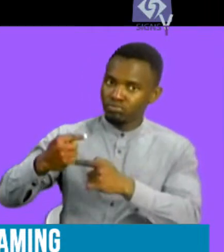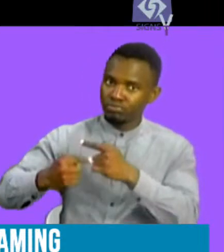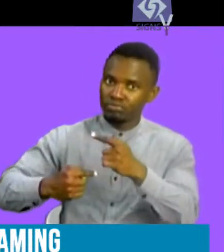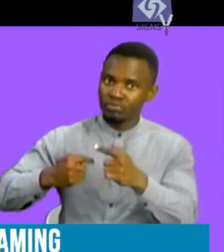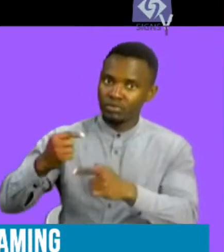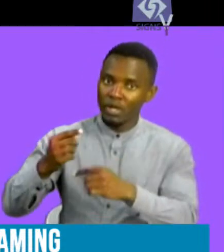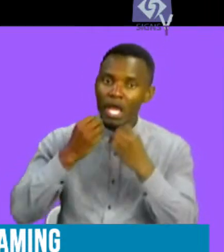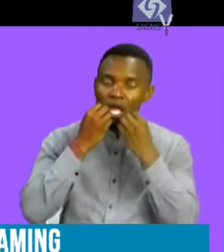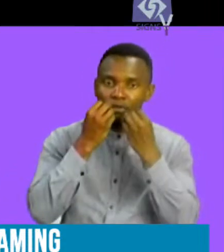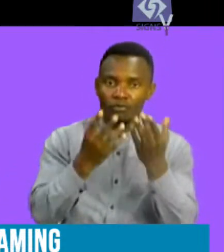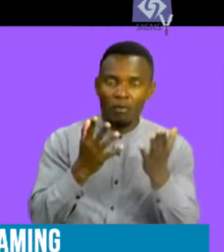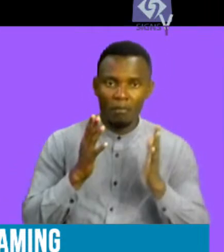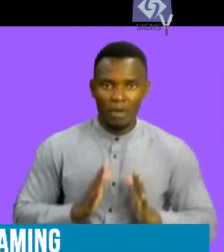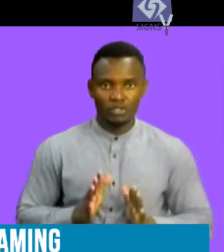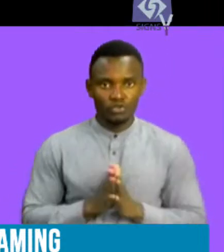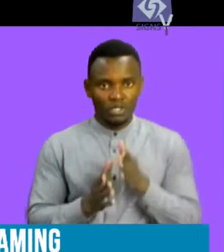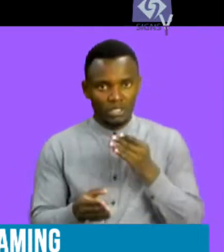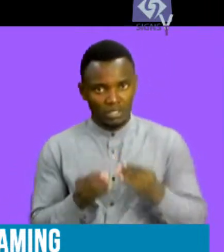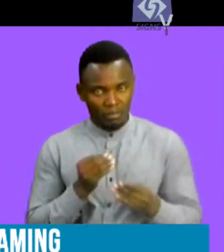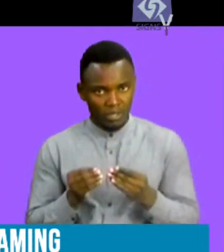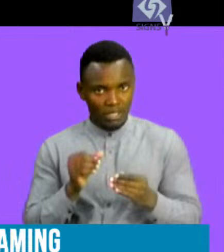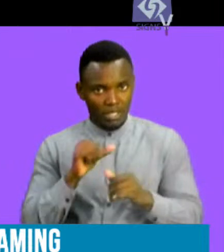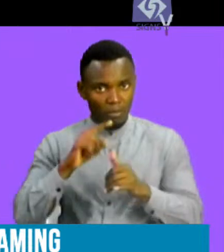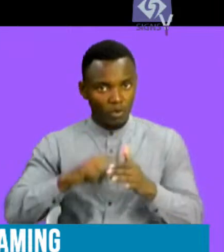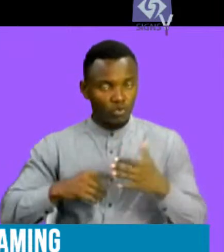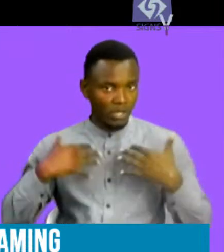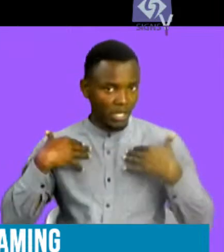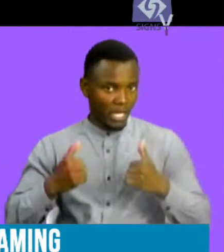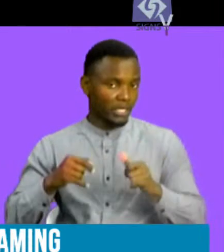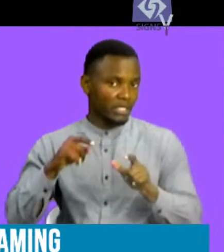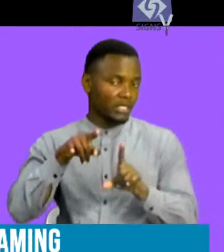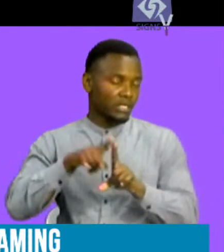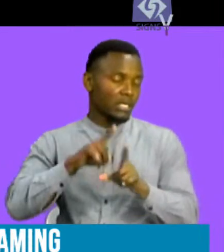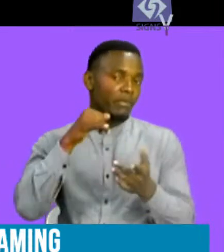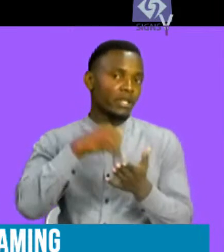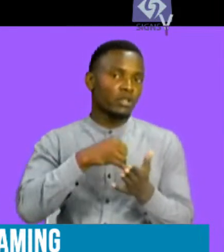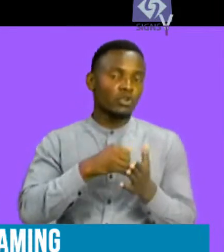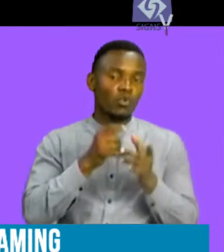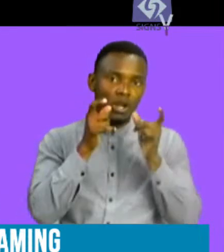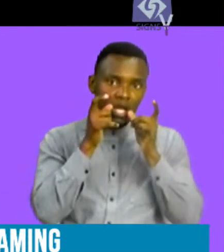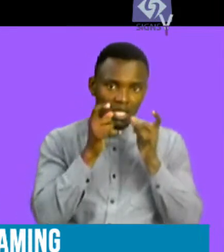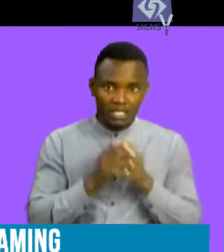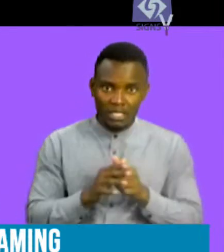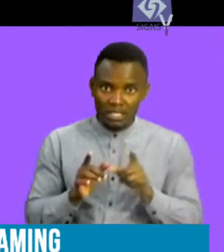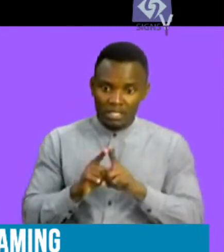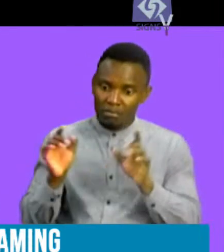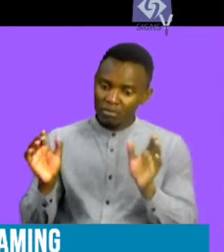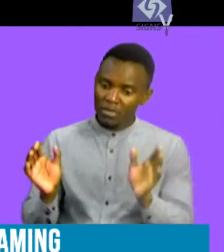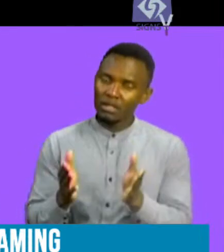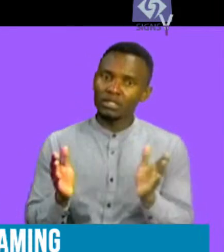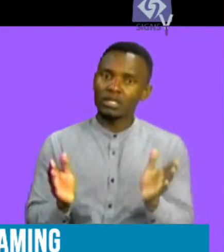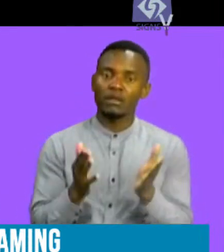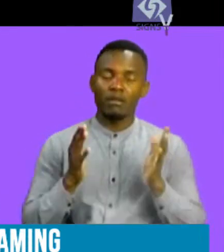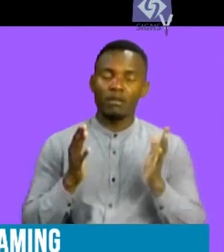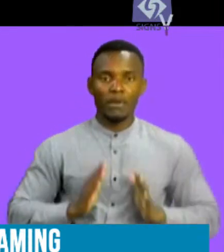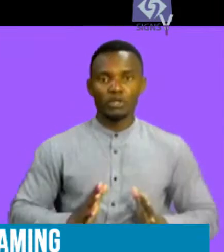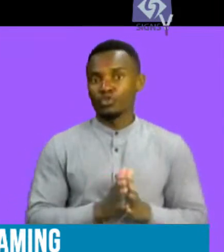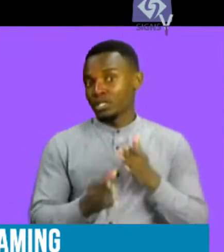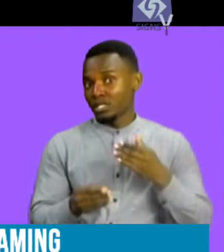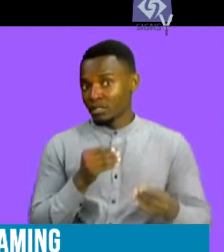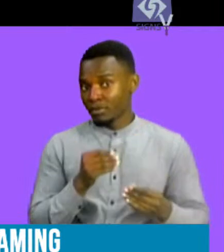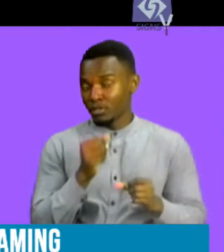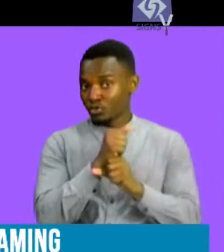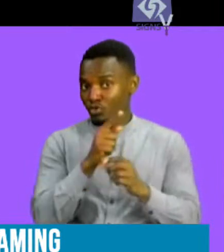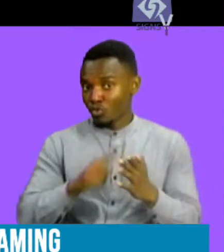to them in relation to health, including HIV/AIDS, and also encourage them to also go for testing, because most of them actually keep